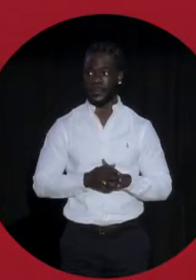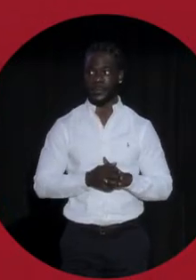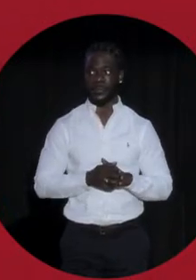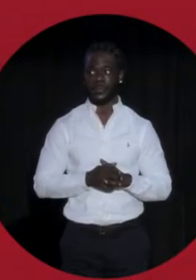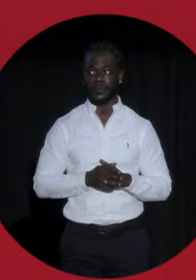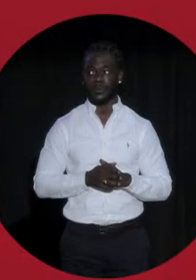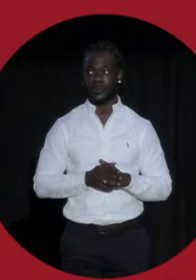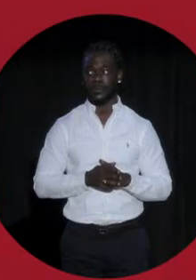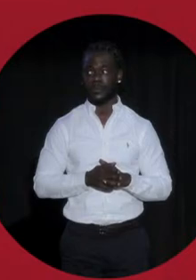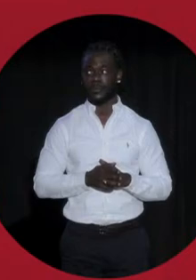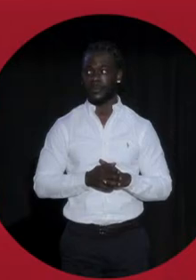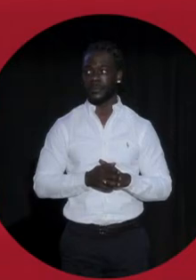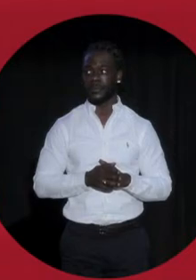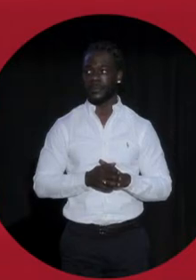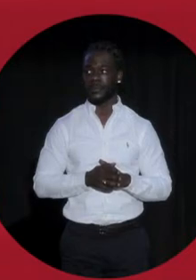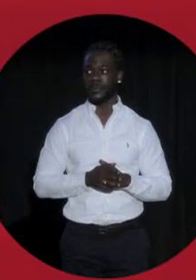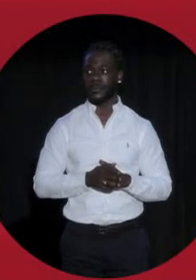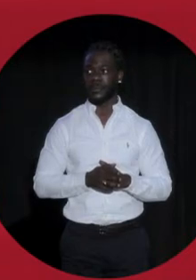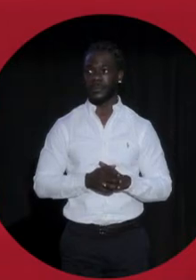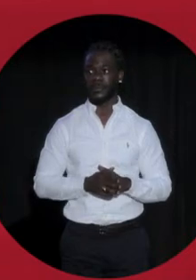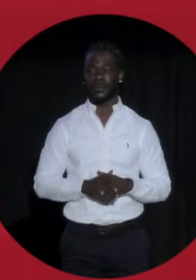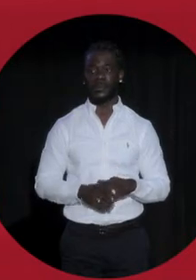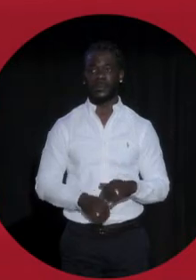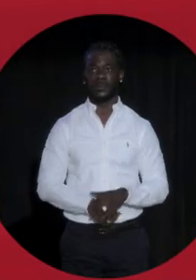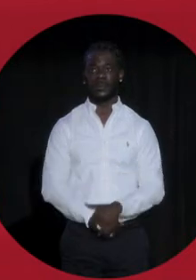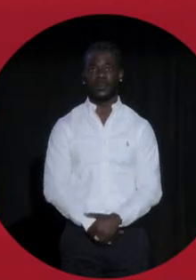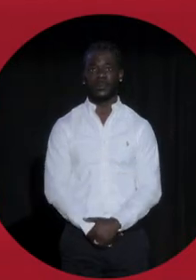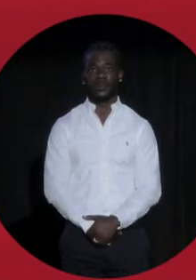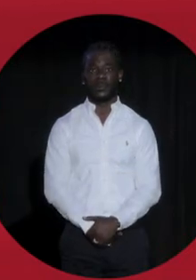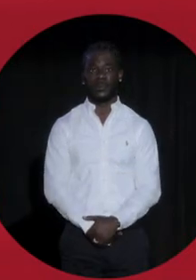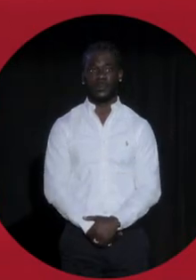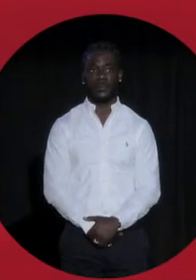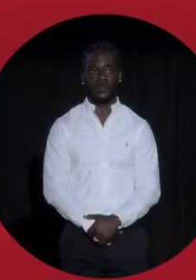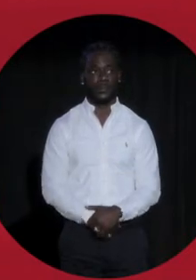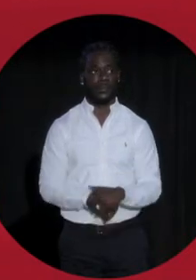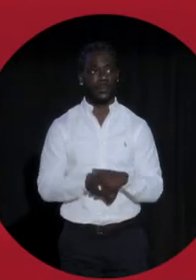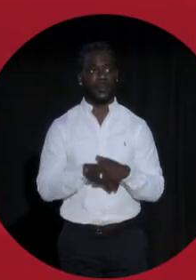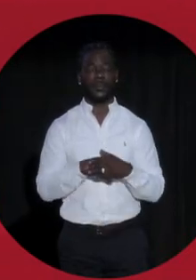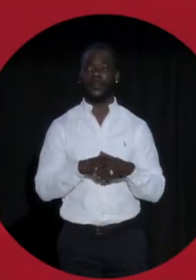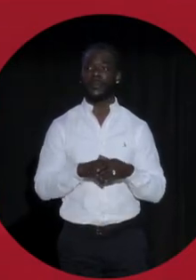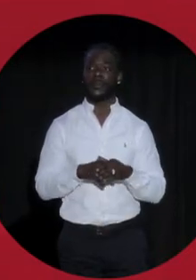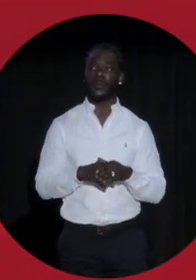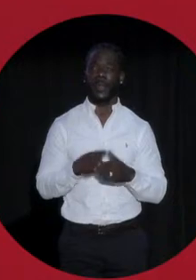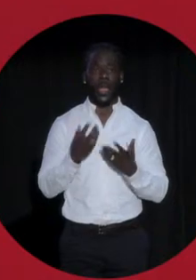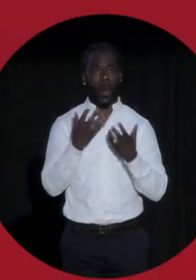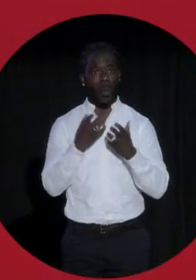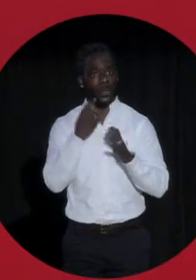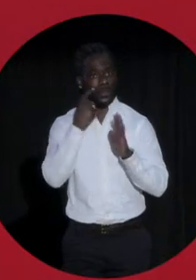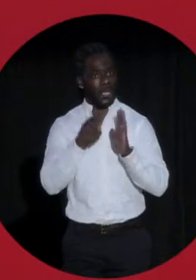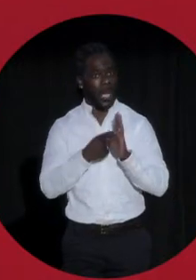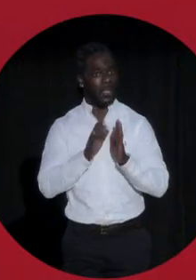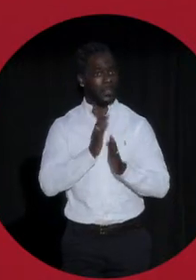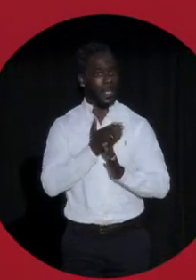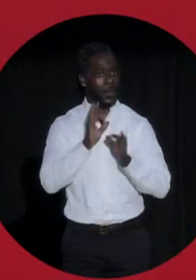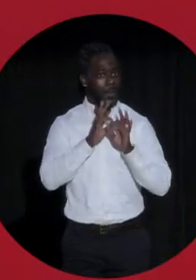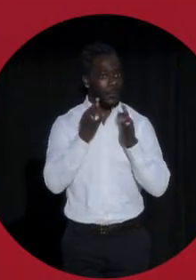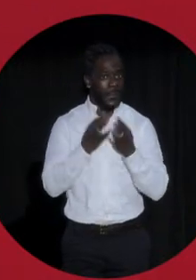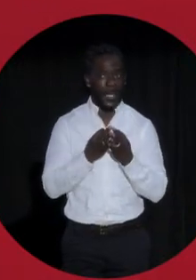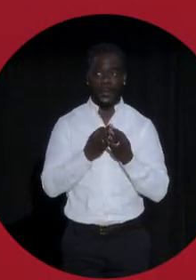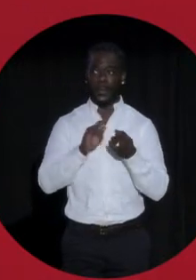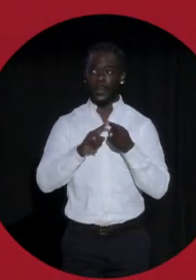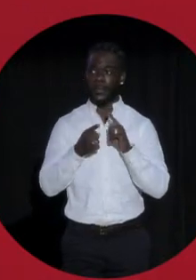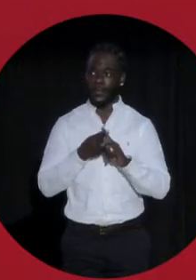very important moment of silence. On behalf of the County Council, I want to acknowledge our family, friends, and